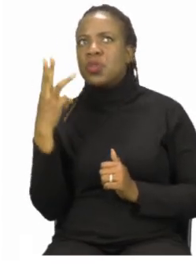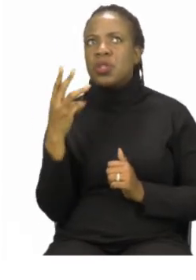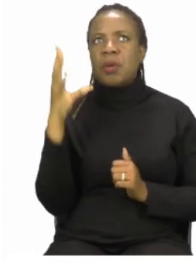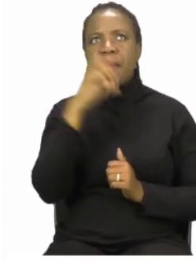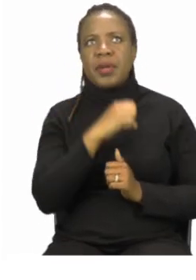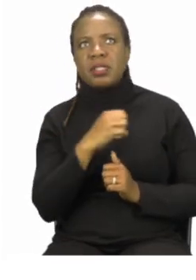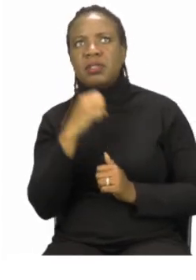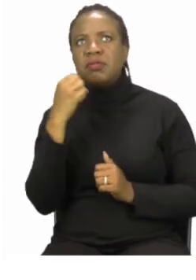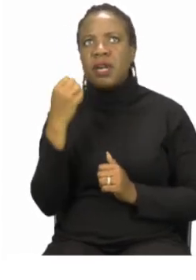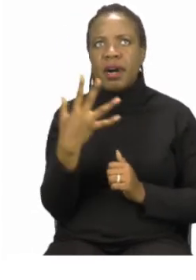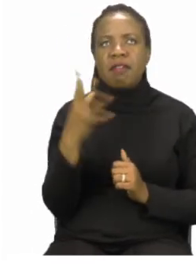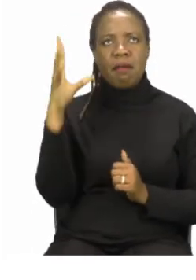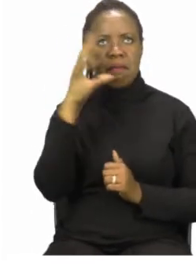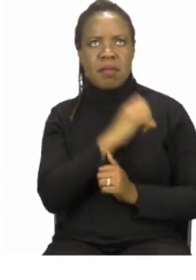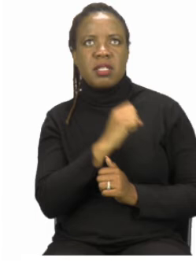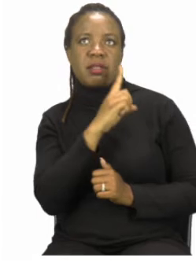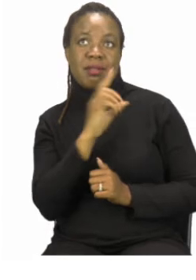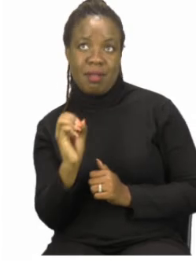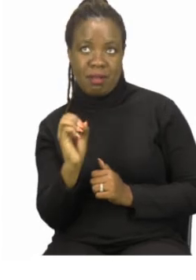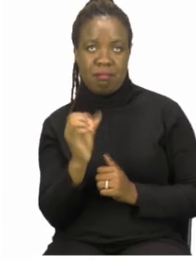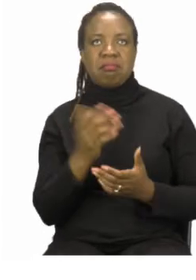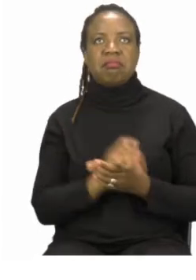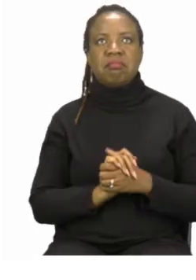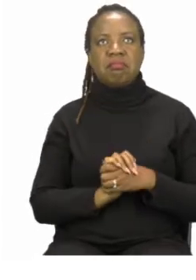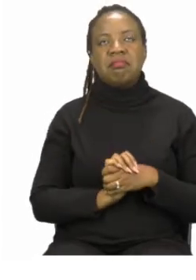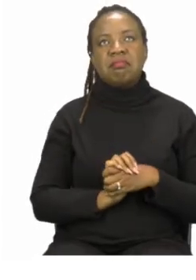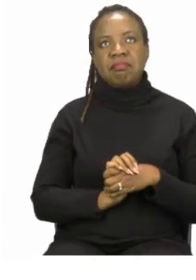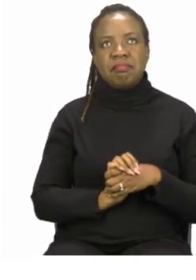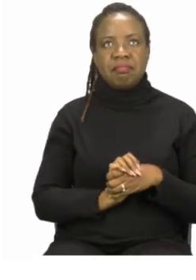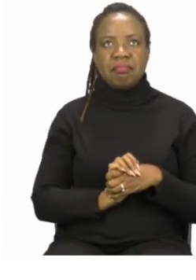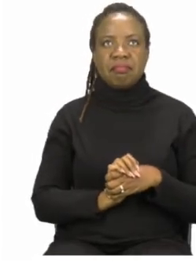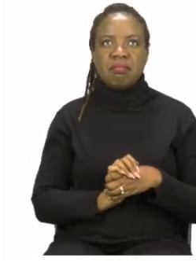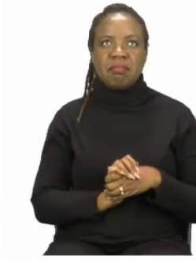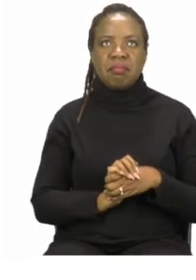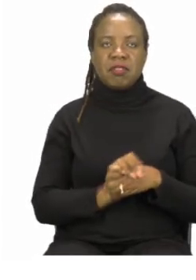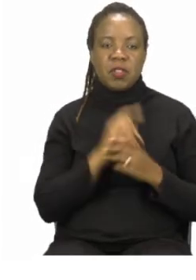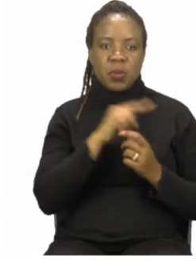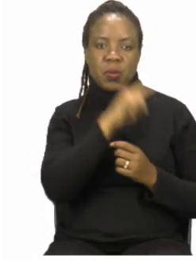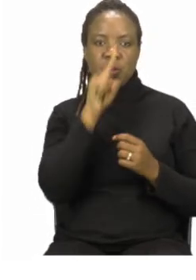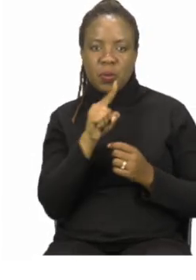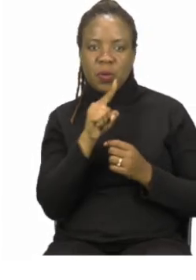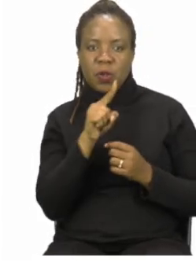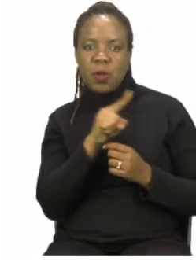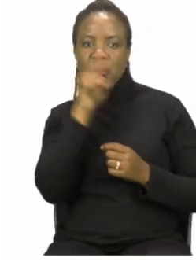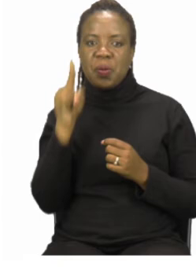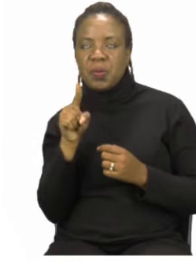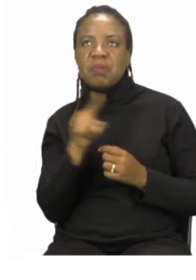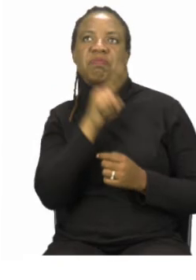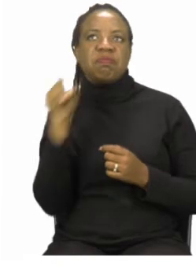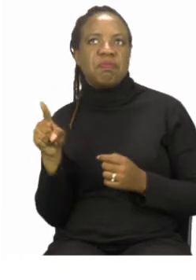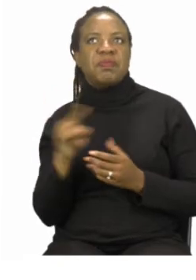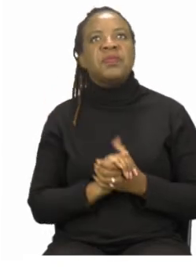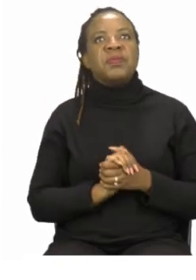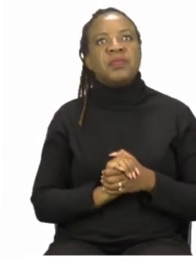2s, in 3s, in 5s, and in 10s. We are